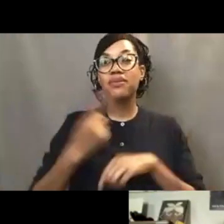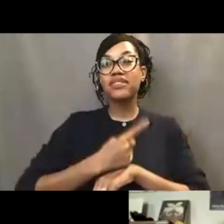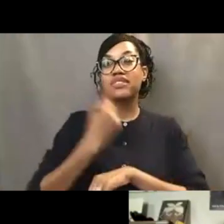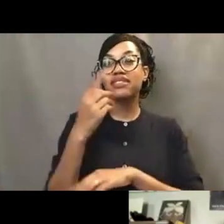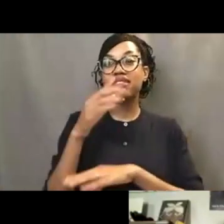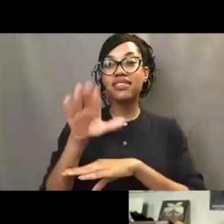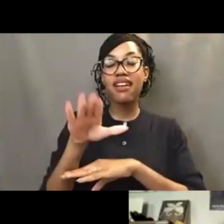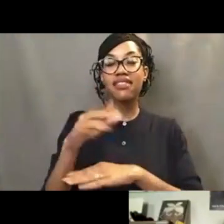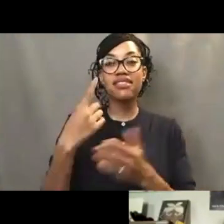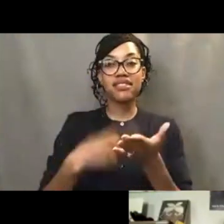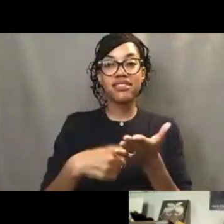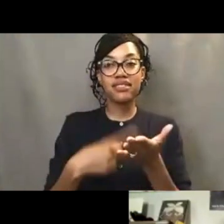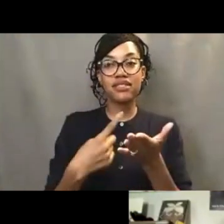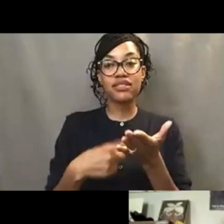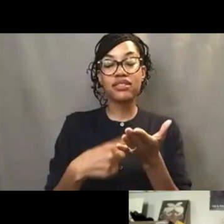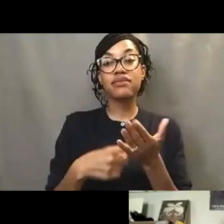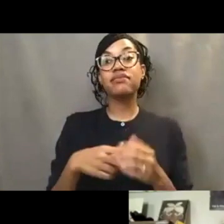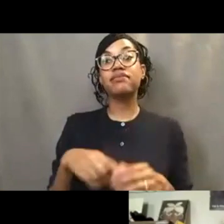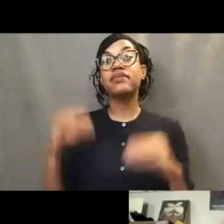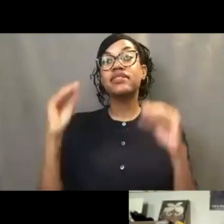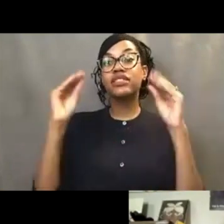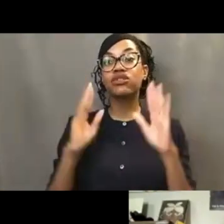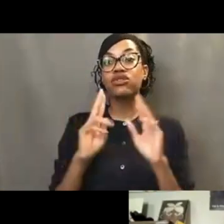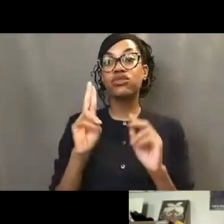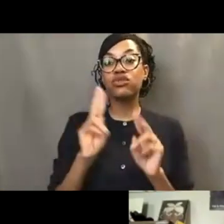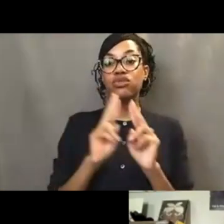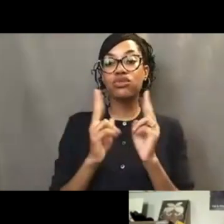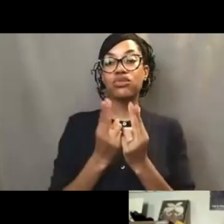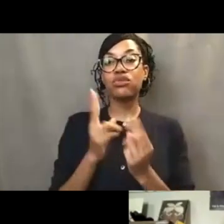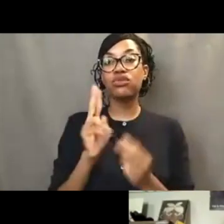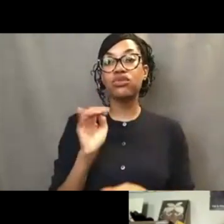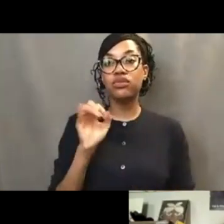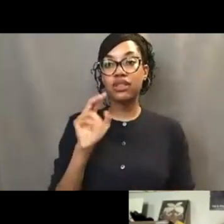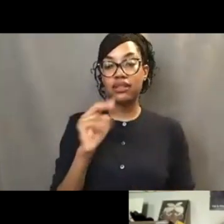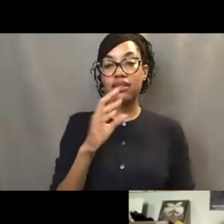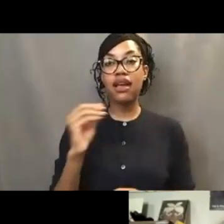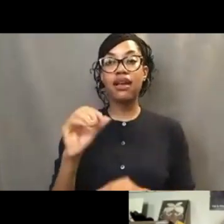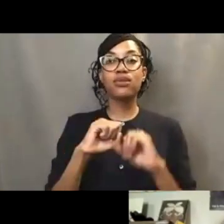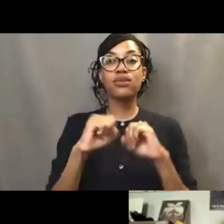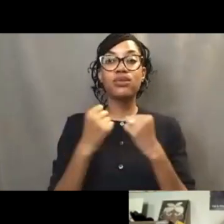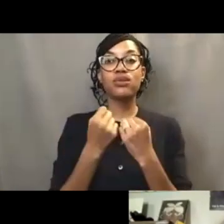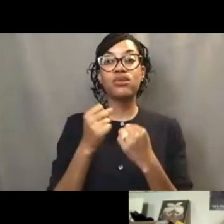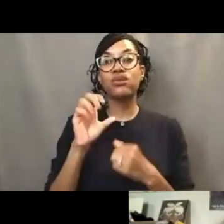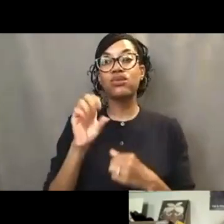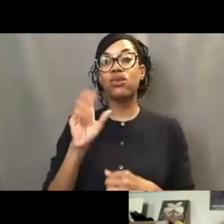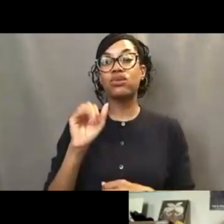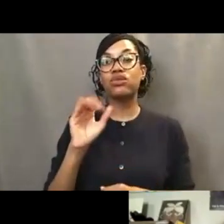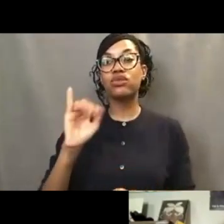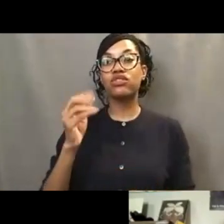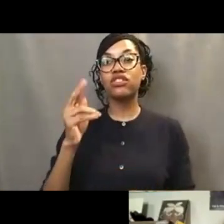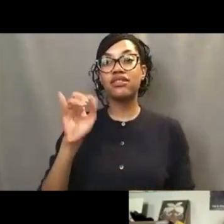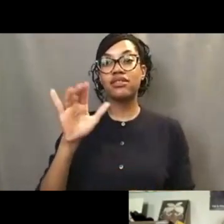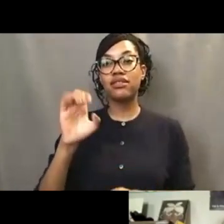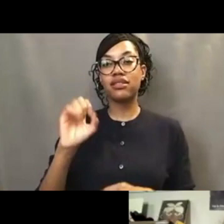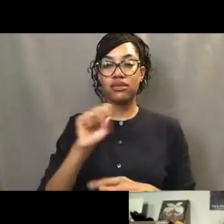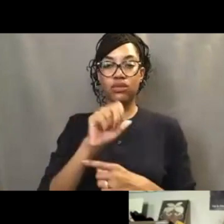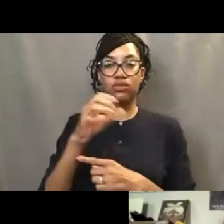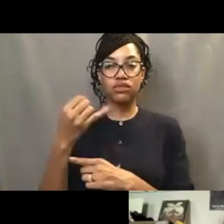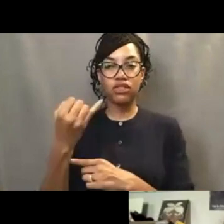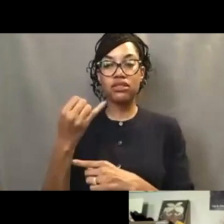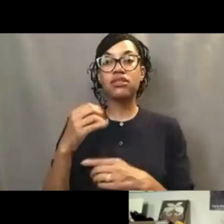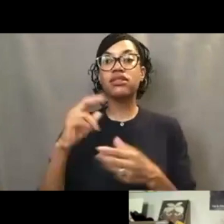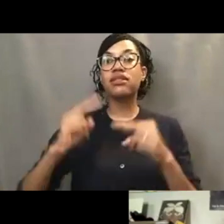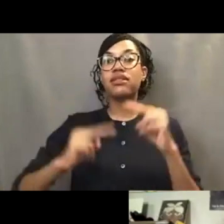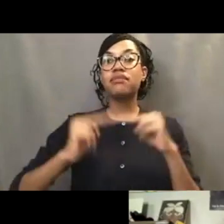Teacher Unions and Social Justice, Building Power Through Labor and Community Partnerships. We are so excited to hear from